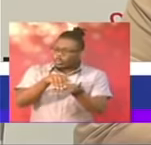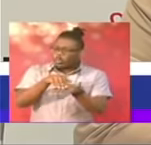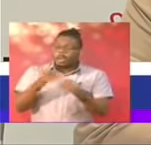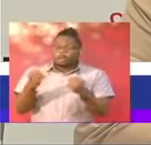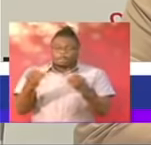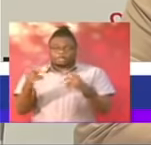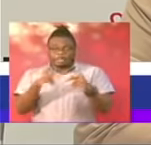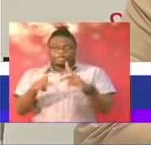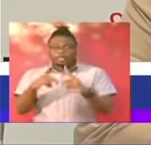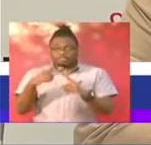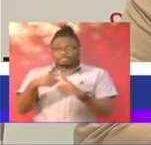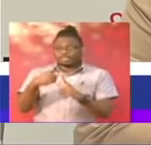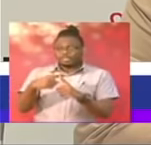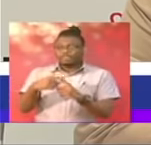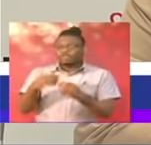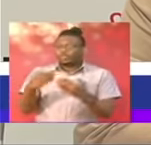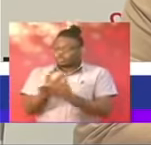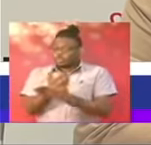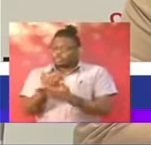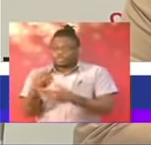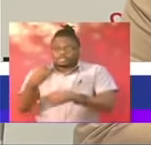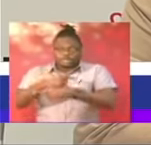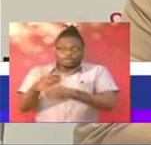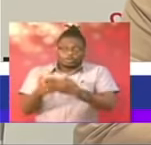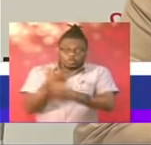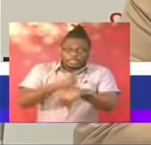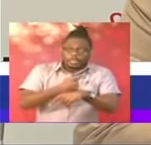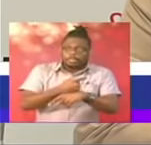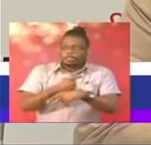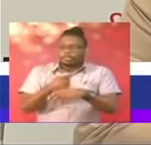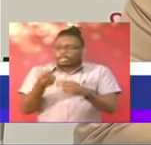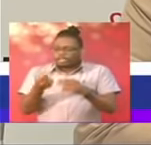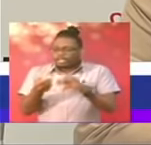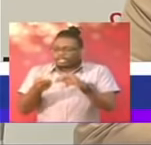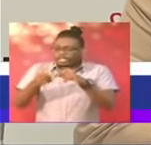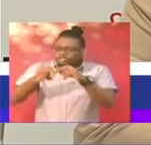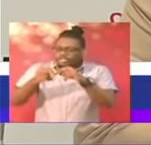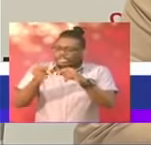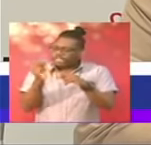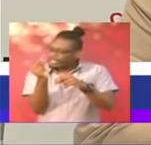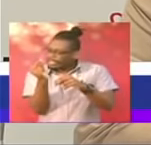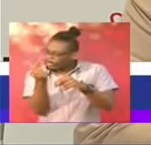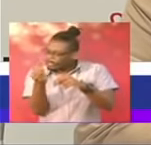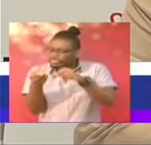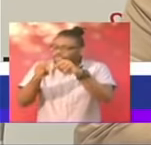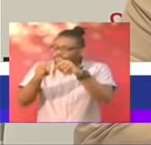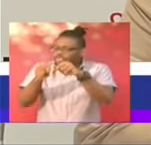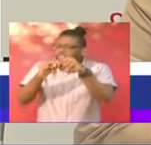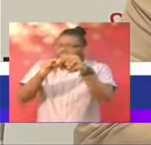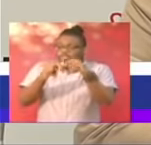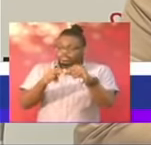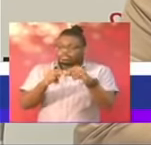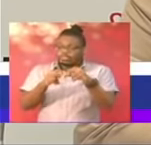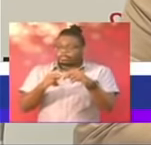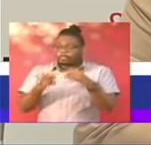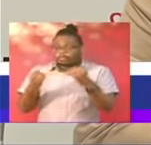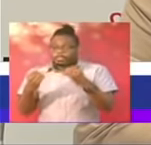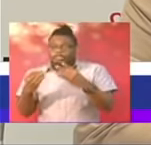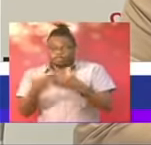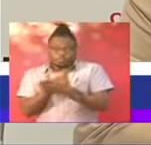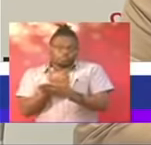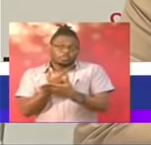the previous number, depending on how many new cases were diagnosed or came out of the laboratory system